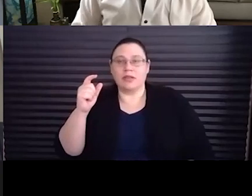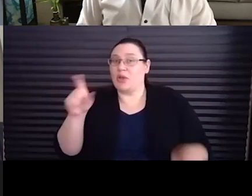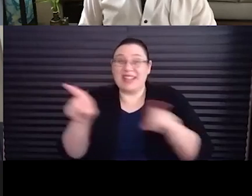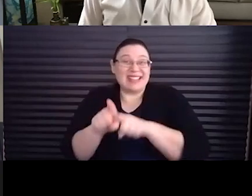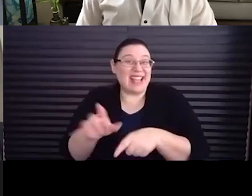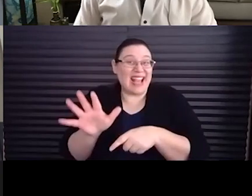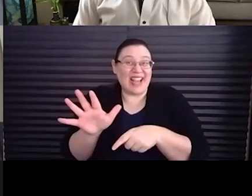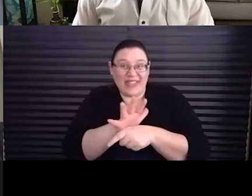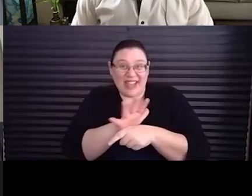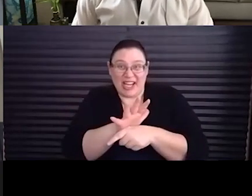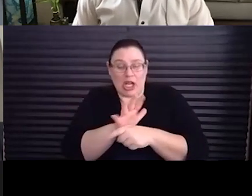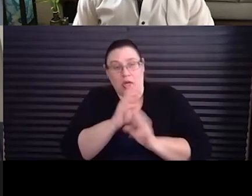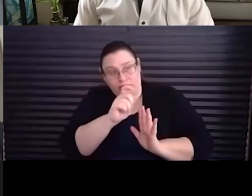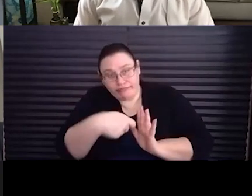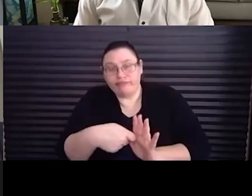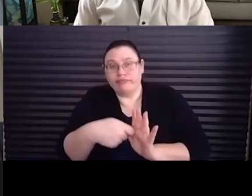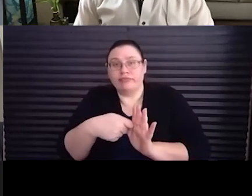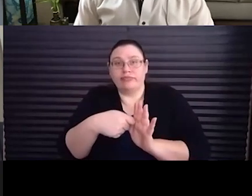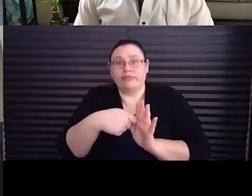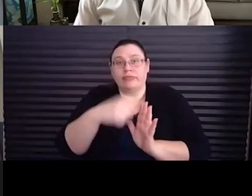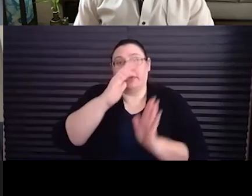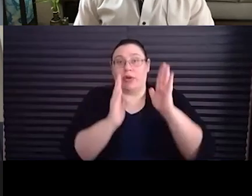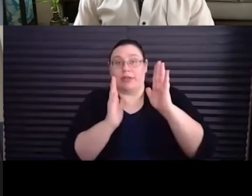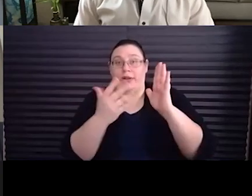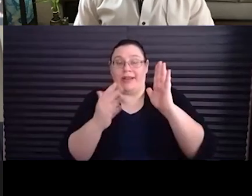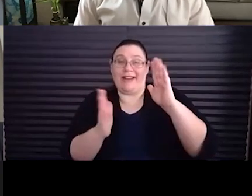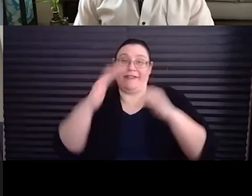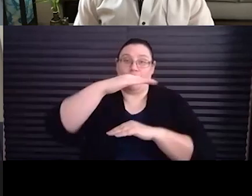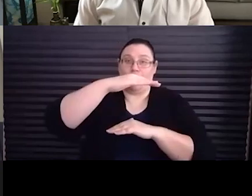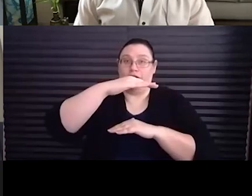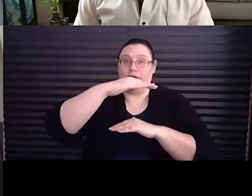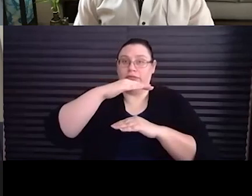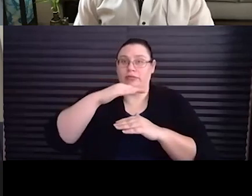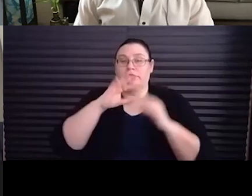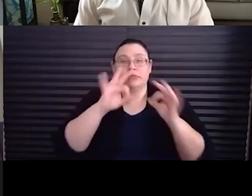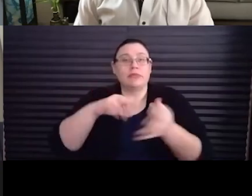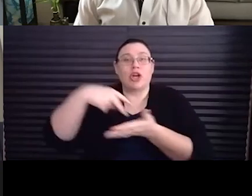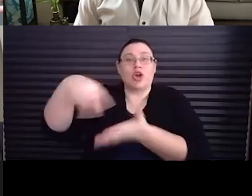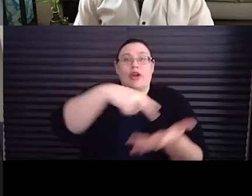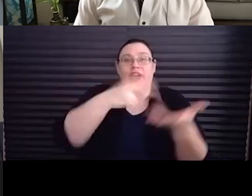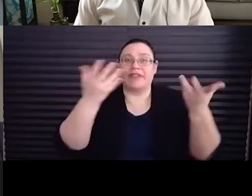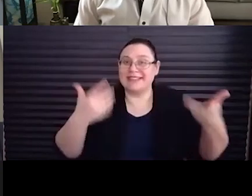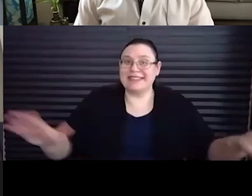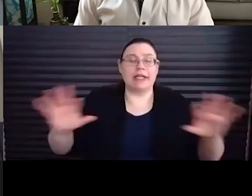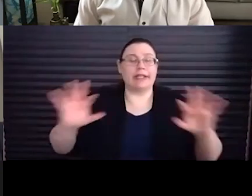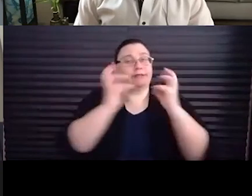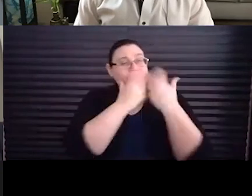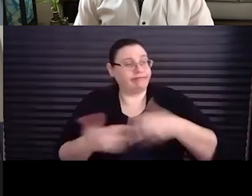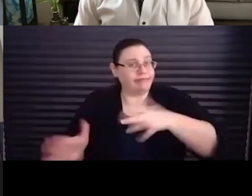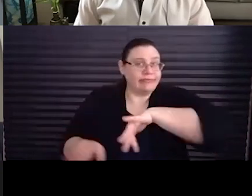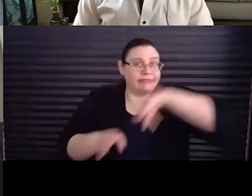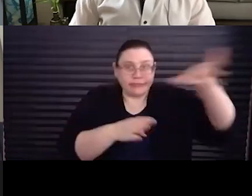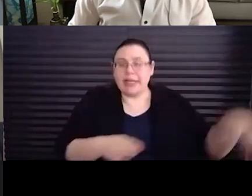video and just have it horizontal, vertical. That way it's just done, the choreography's done, the dance is done, and then you can post